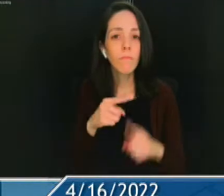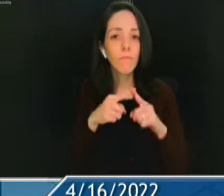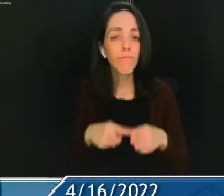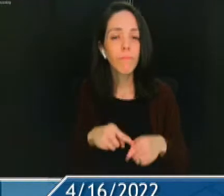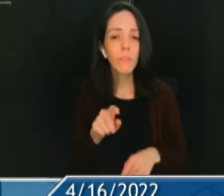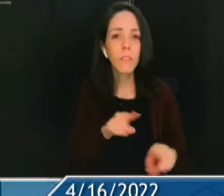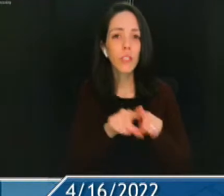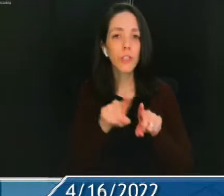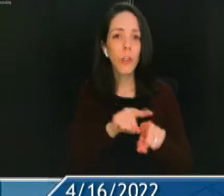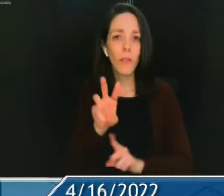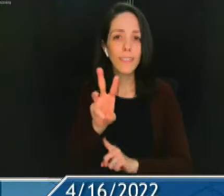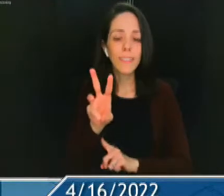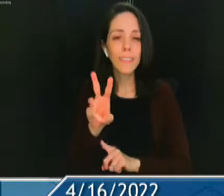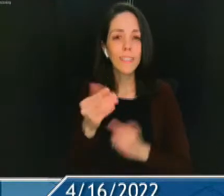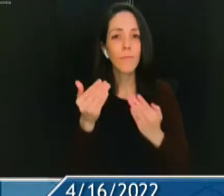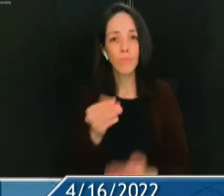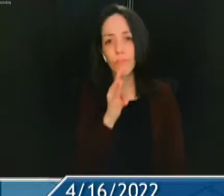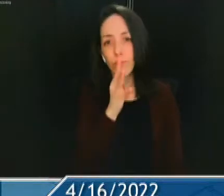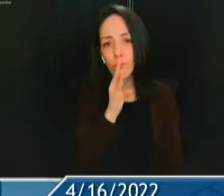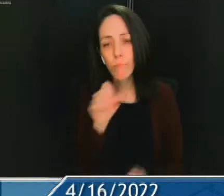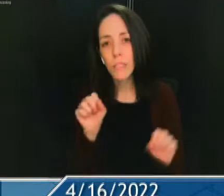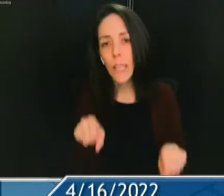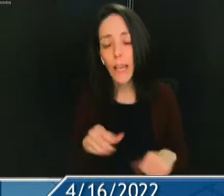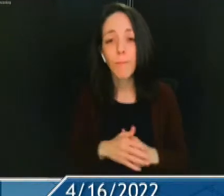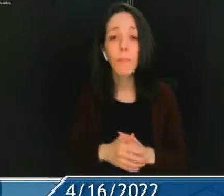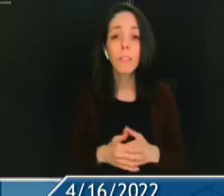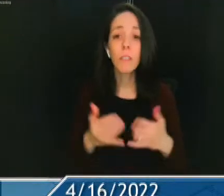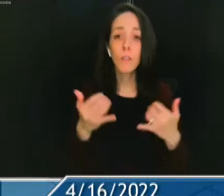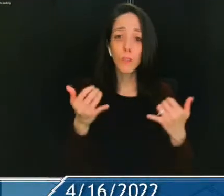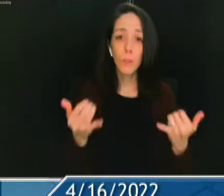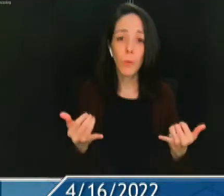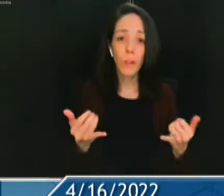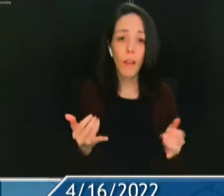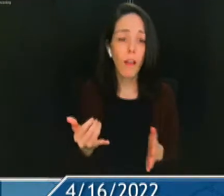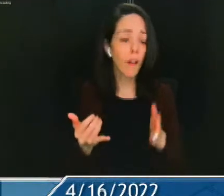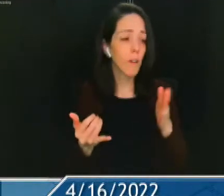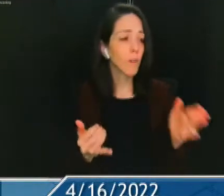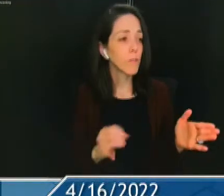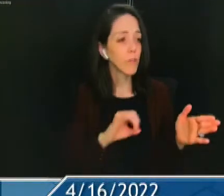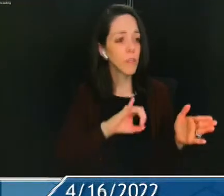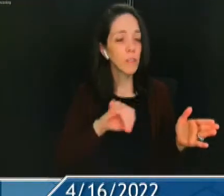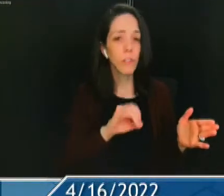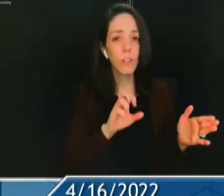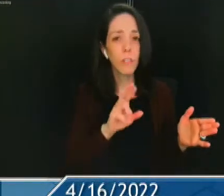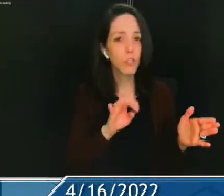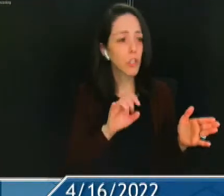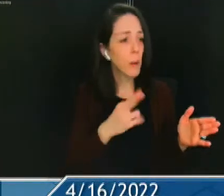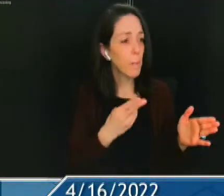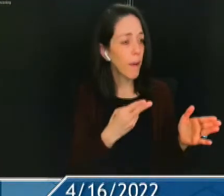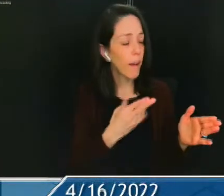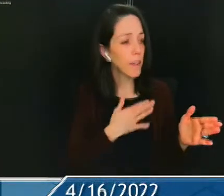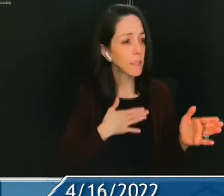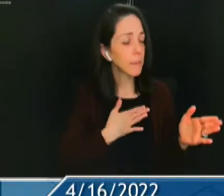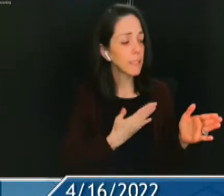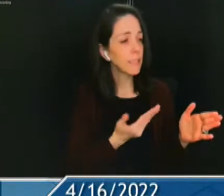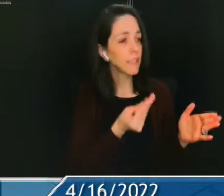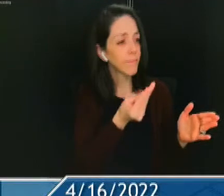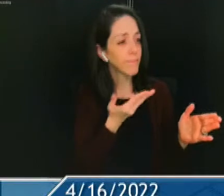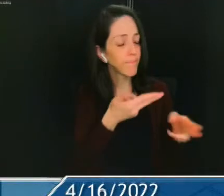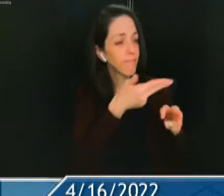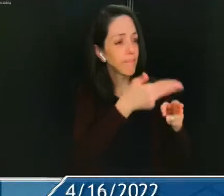be able to unmute yourself. So I'm going to have my colleague Jeremiah will give us the names and the order of who